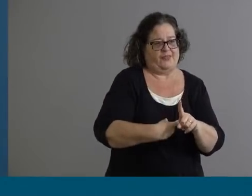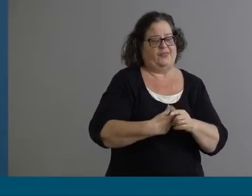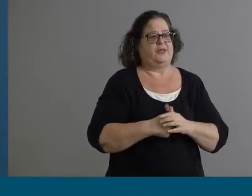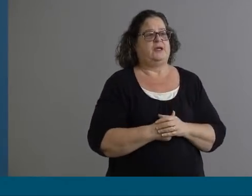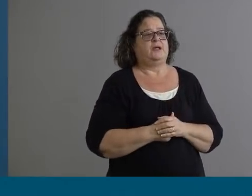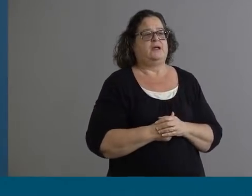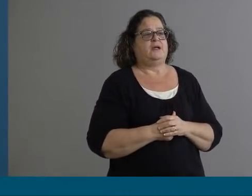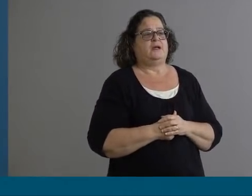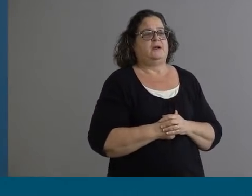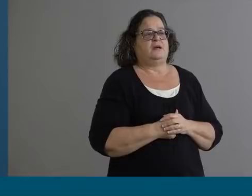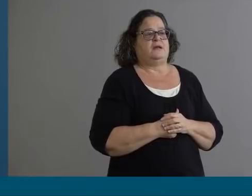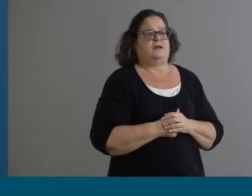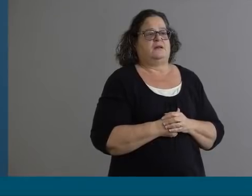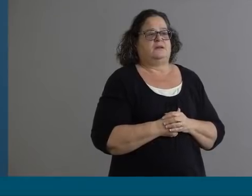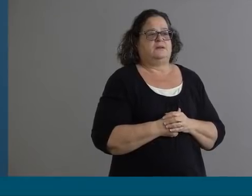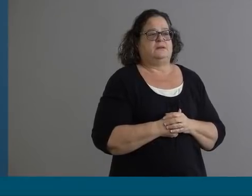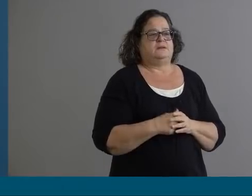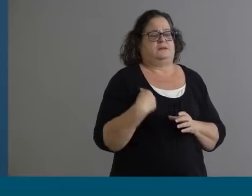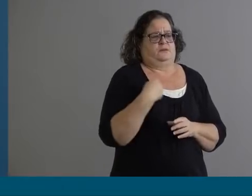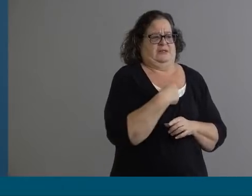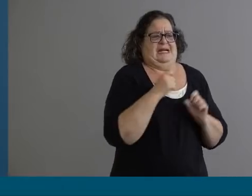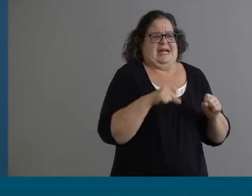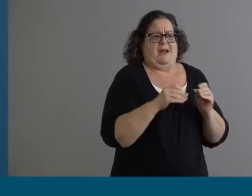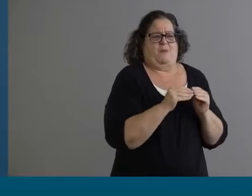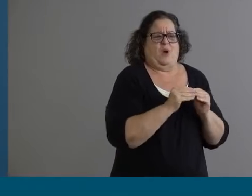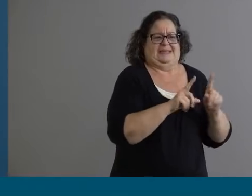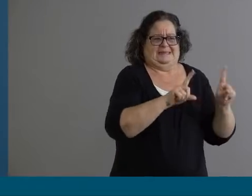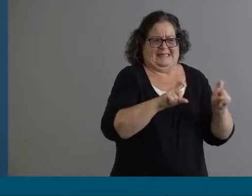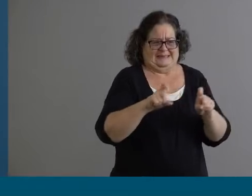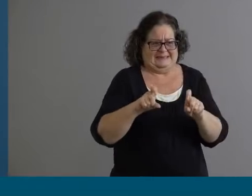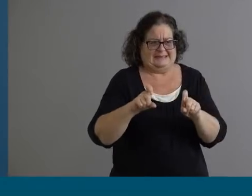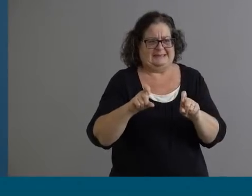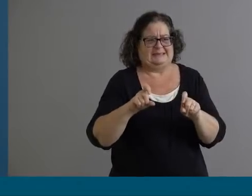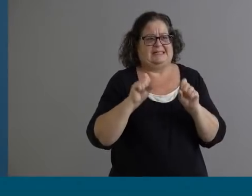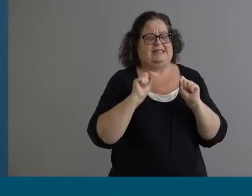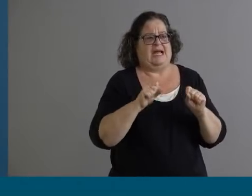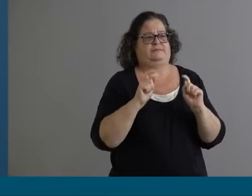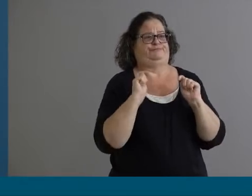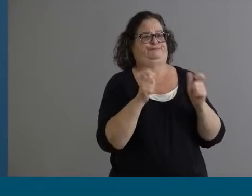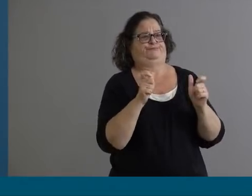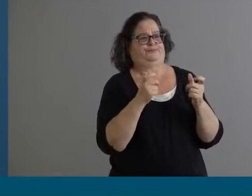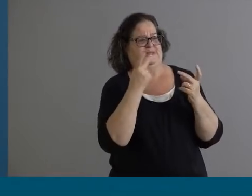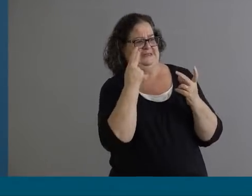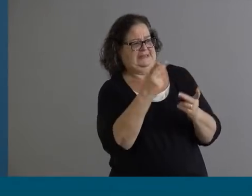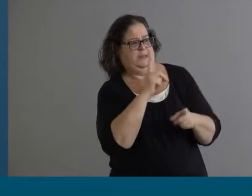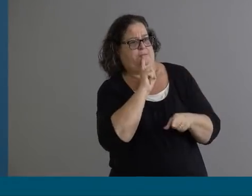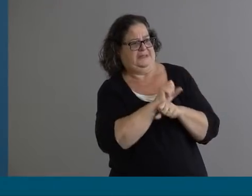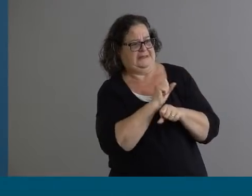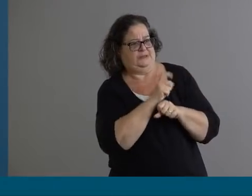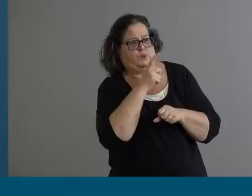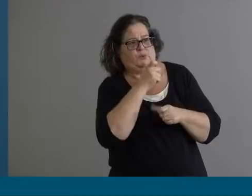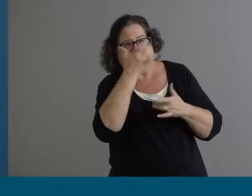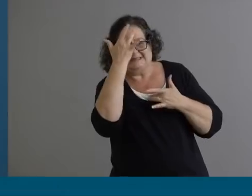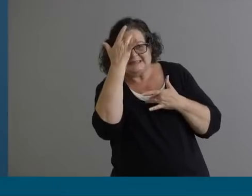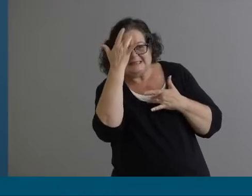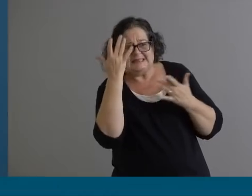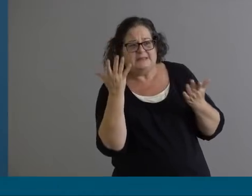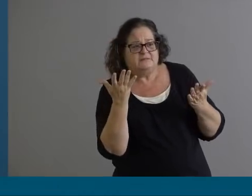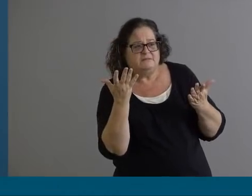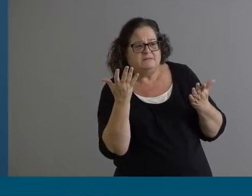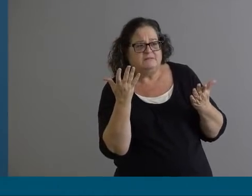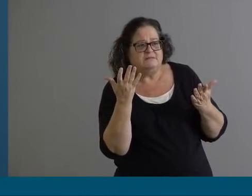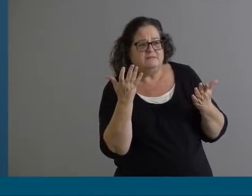sick in real time when they were asymptomatic or didn't think that they had it. And then they can